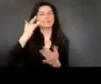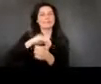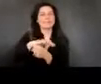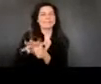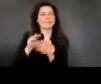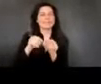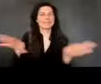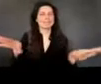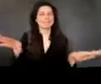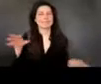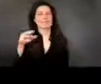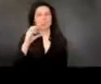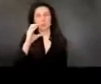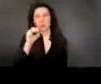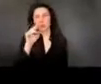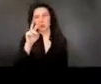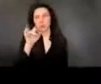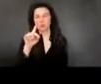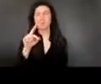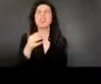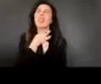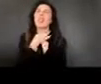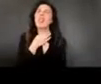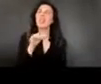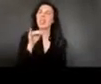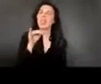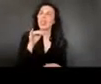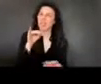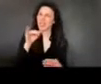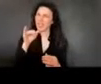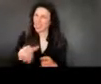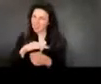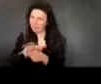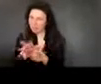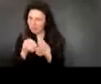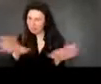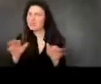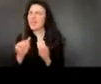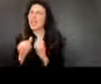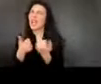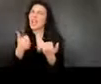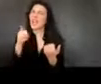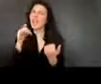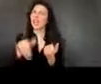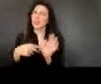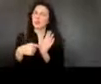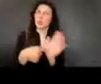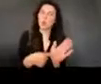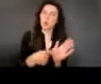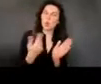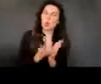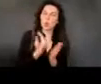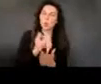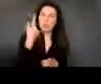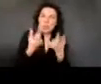and changes in your thought processes during it, et cetera, how might it reveal new understandings or traces at your sites or